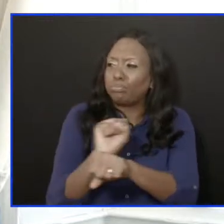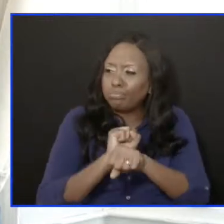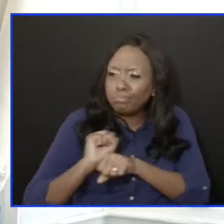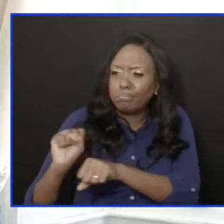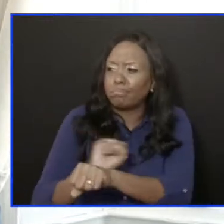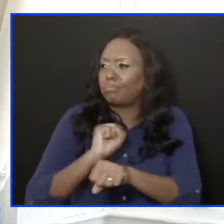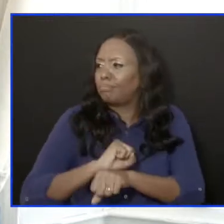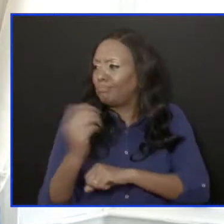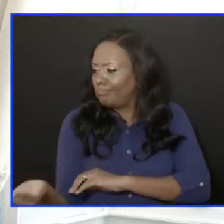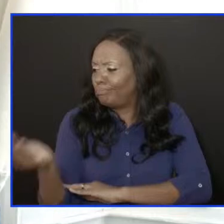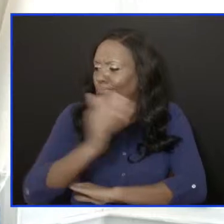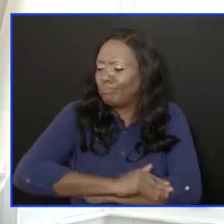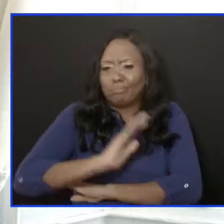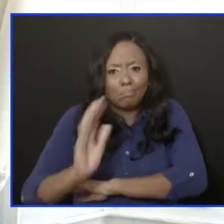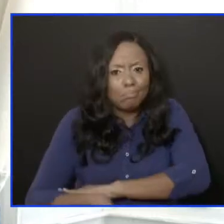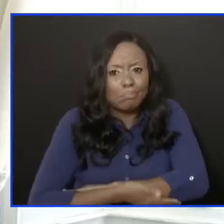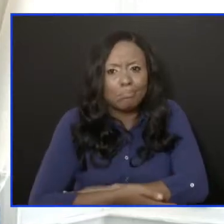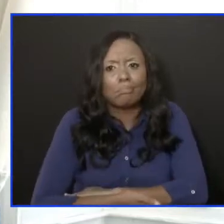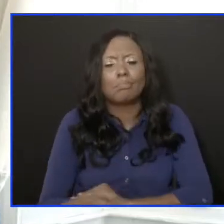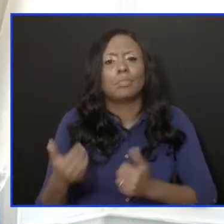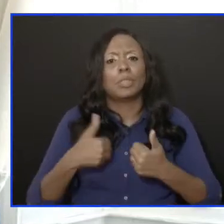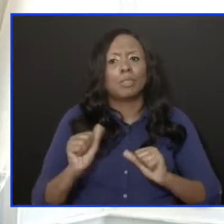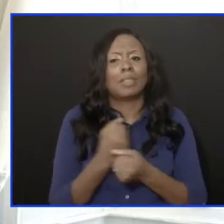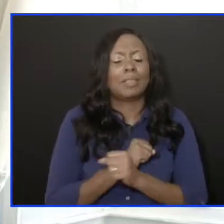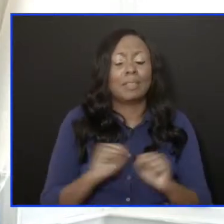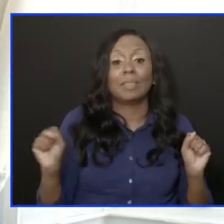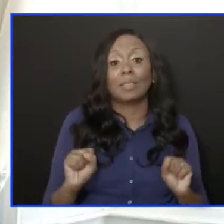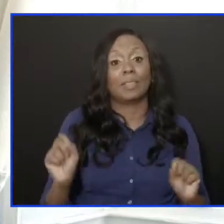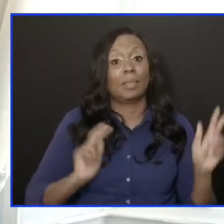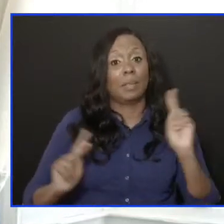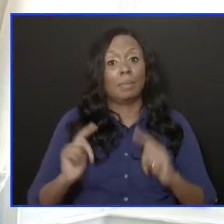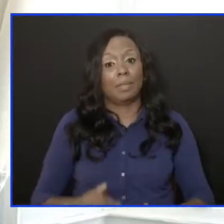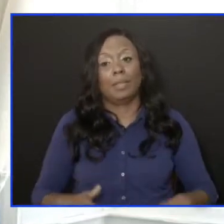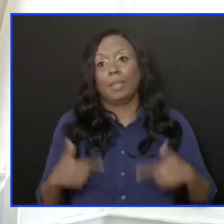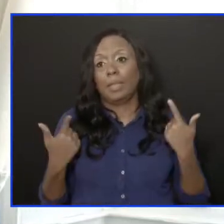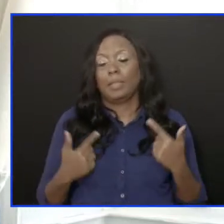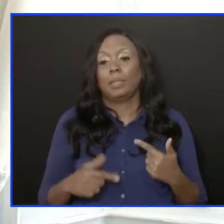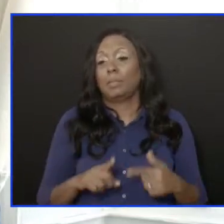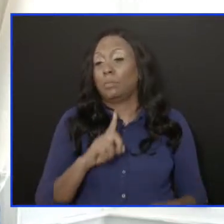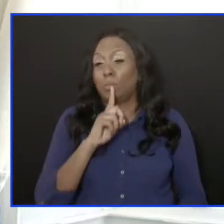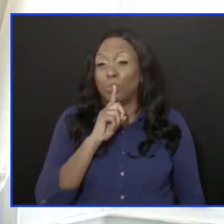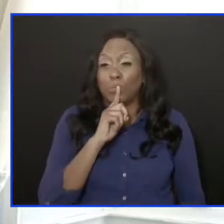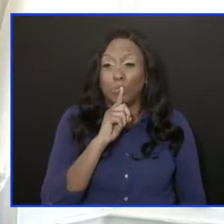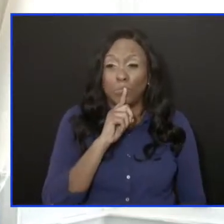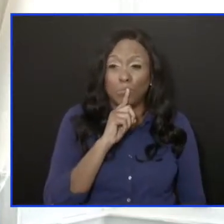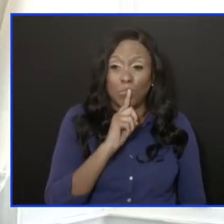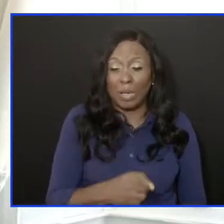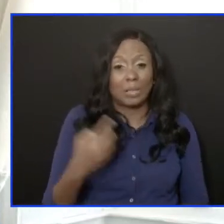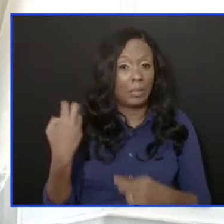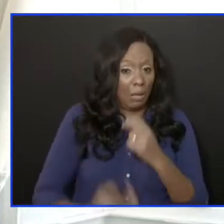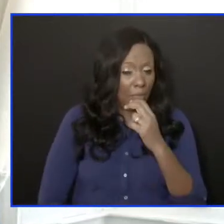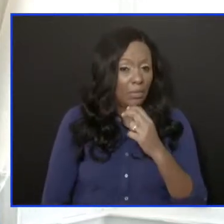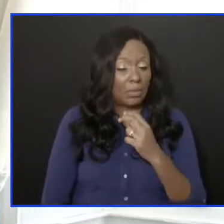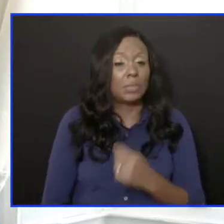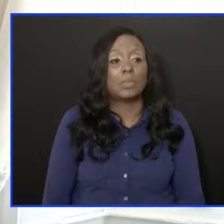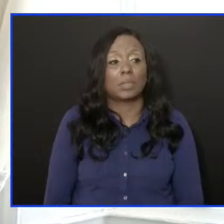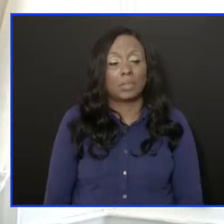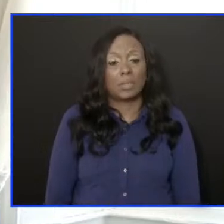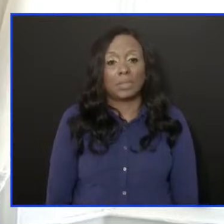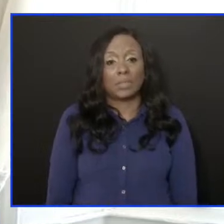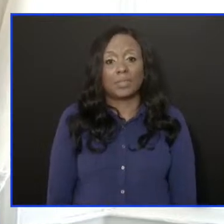facilities with an aim to save as many lives as we possibly can in this pandemic. I do recognize, however,